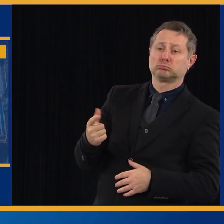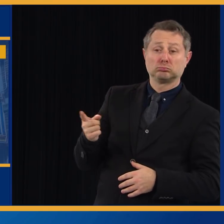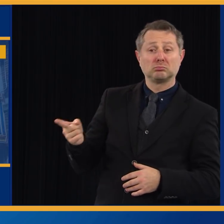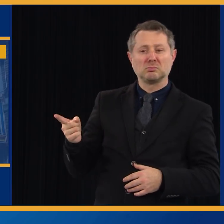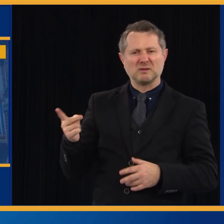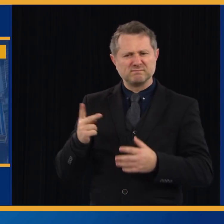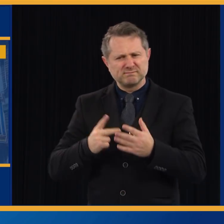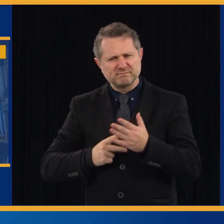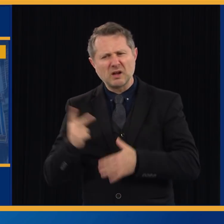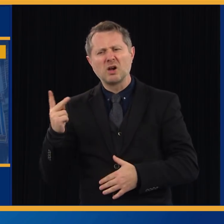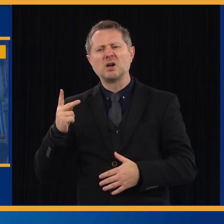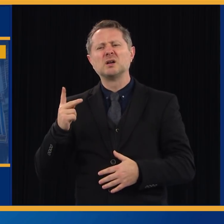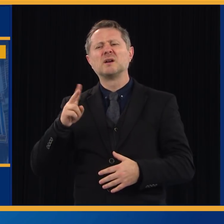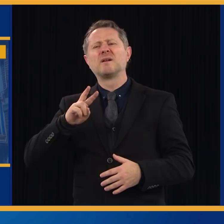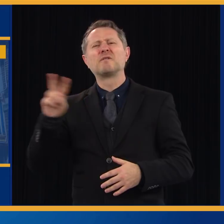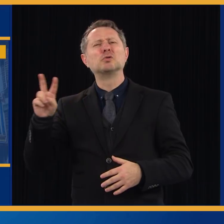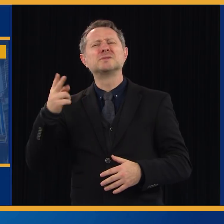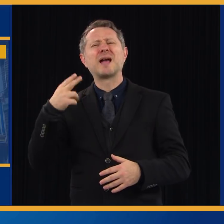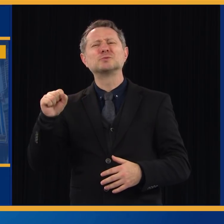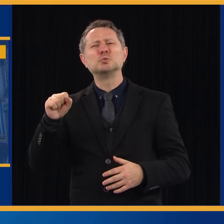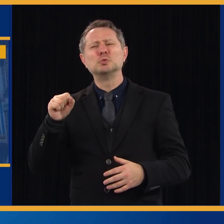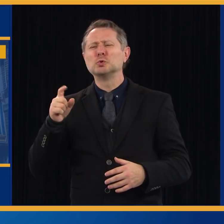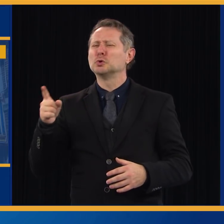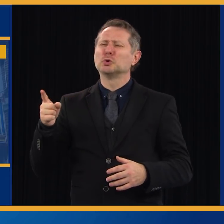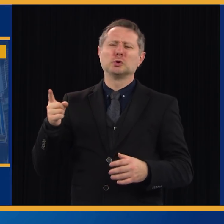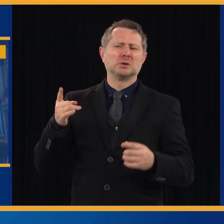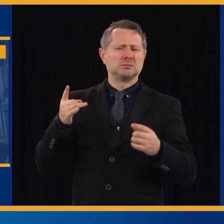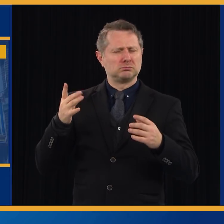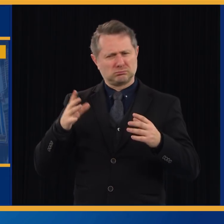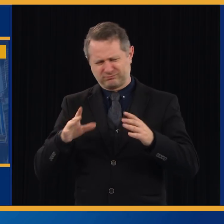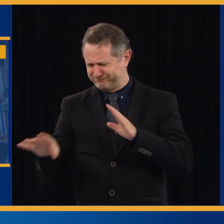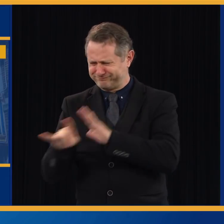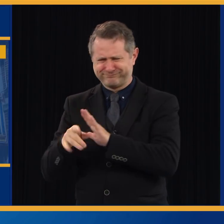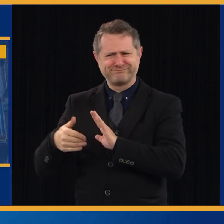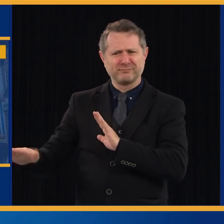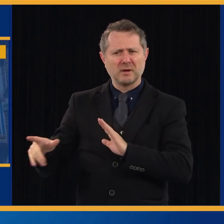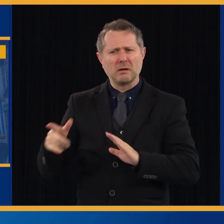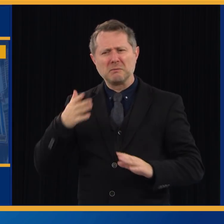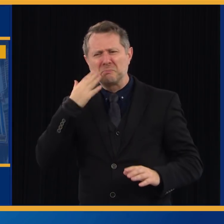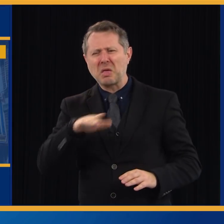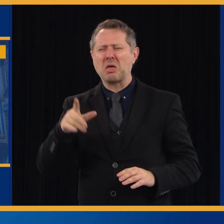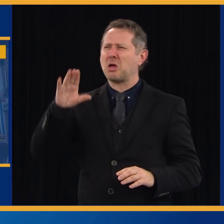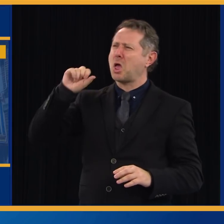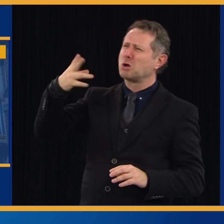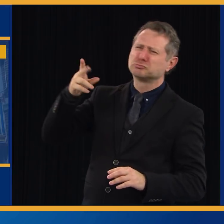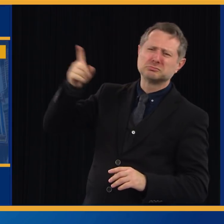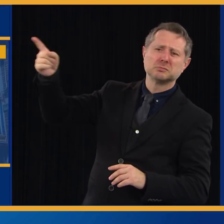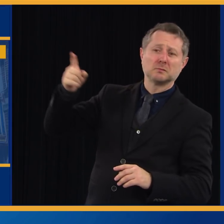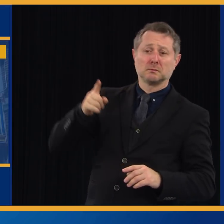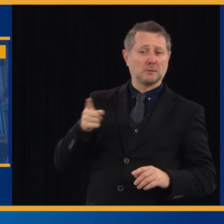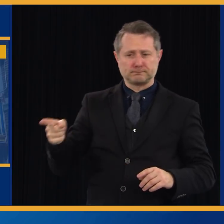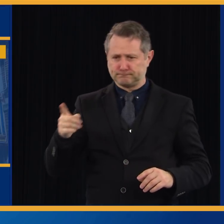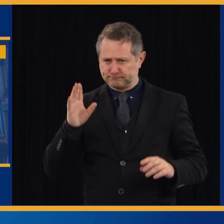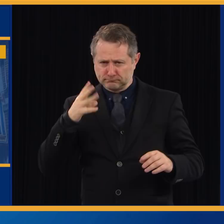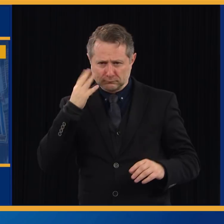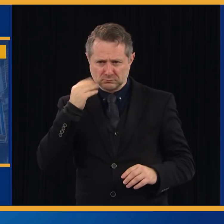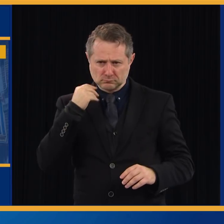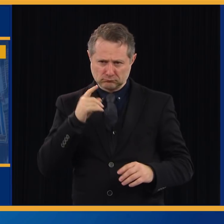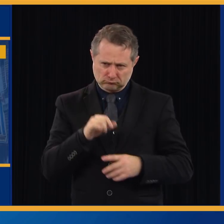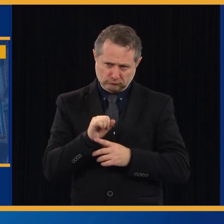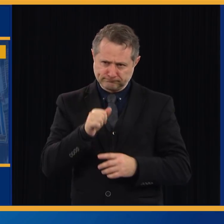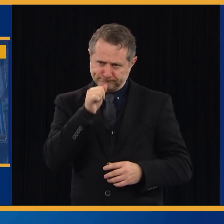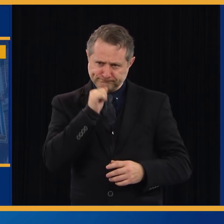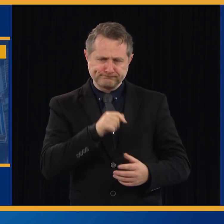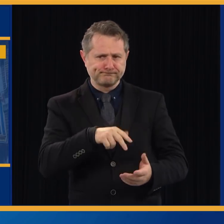Bad coach, maybe. But he got knocked on his rear end. He was disappointed. What'd he do?